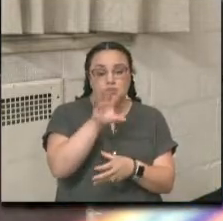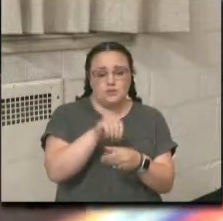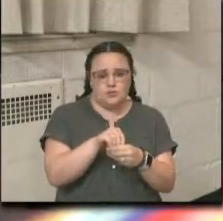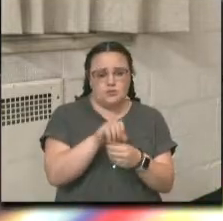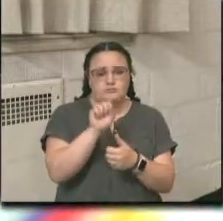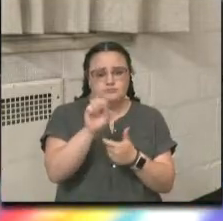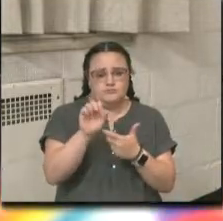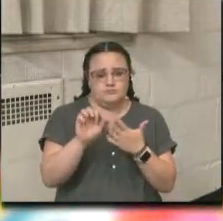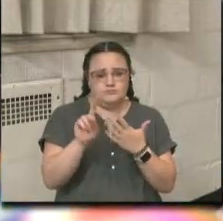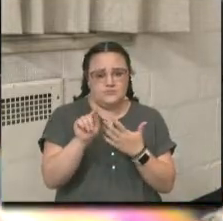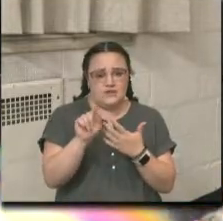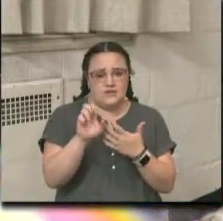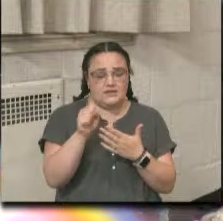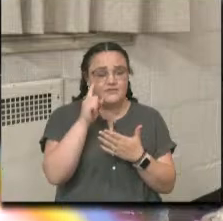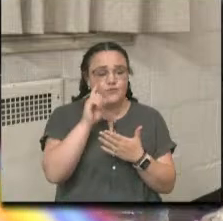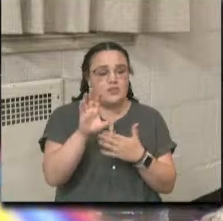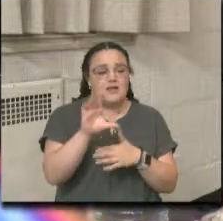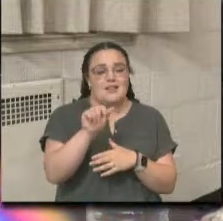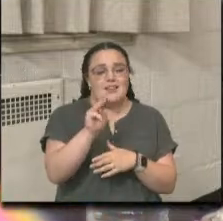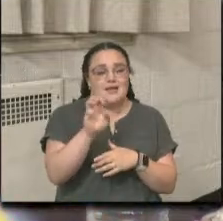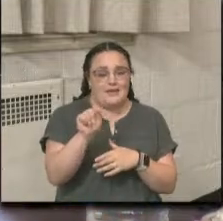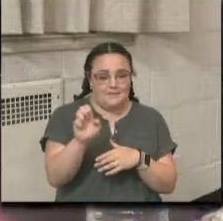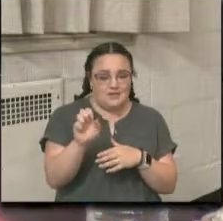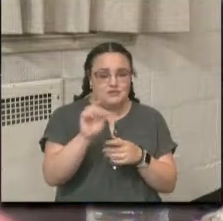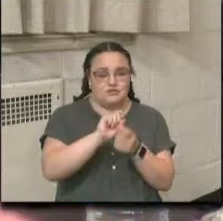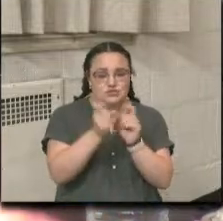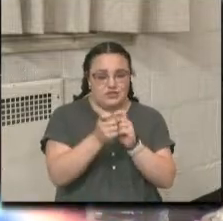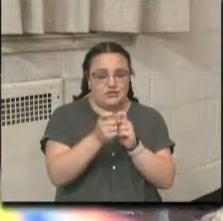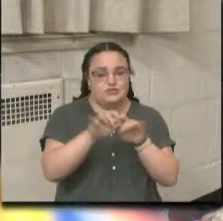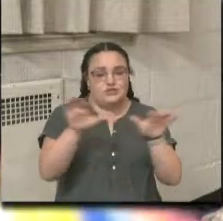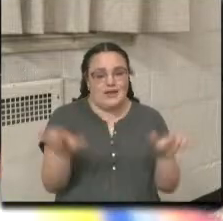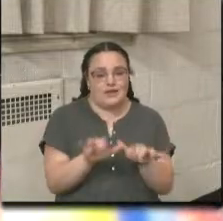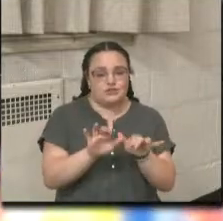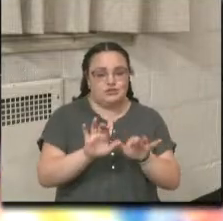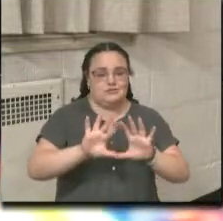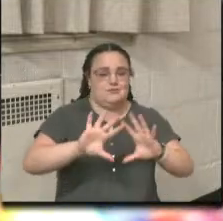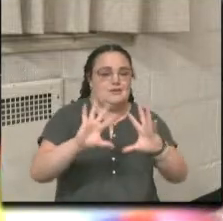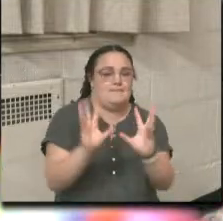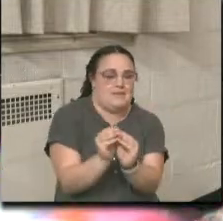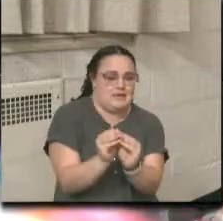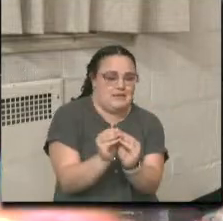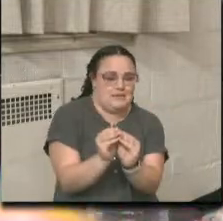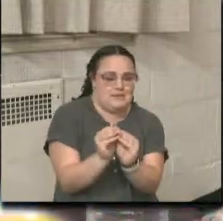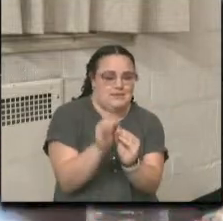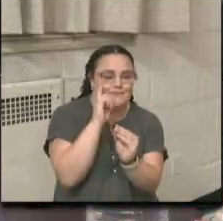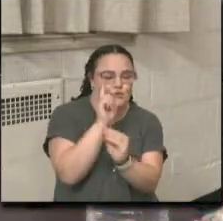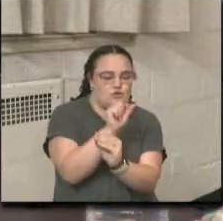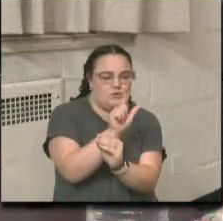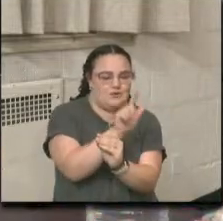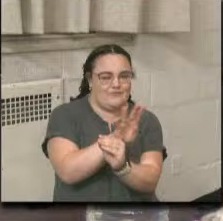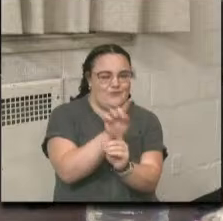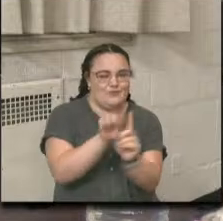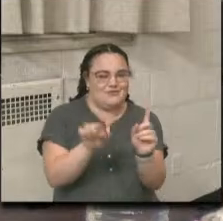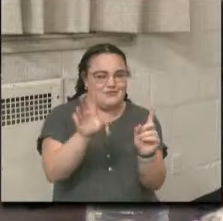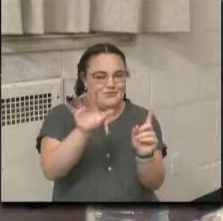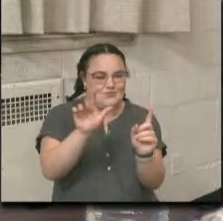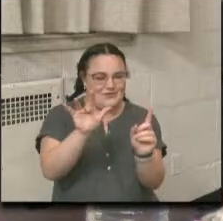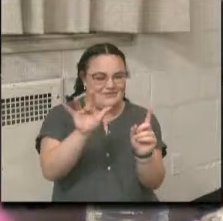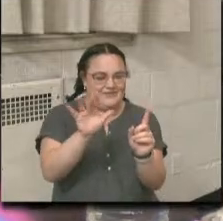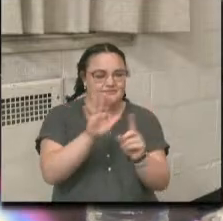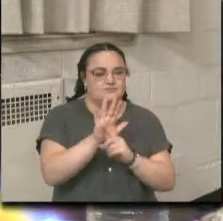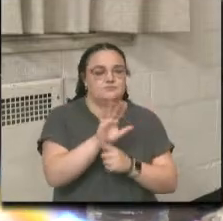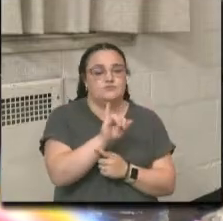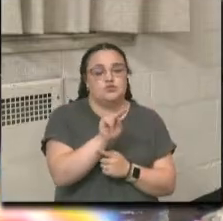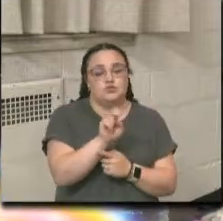following dates as the Climate Change Action Plan Ad Hoc Work Group Committee for the 2024-2025 school year.